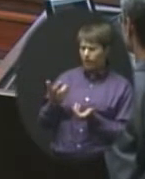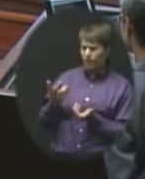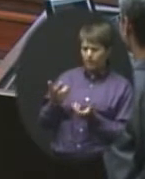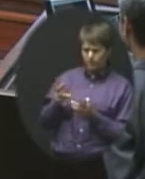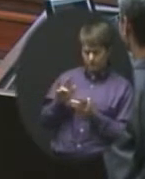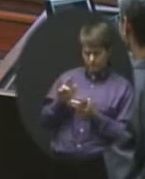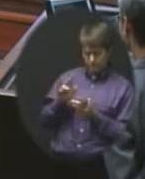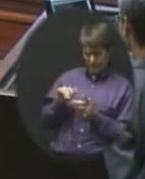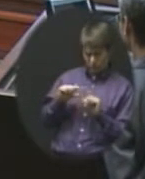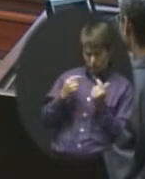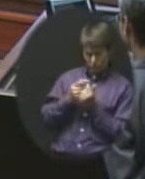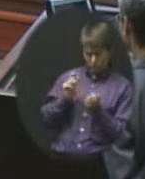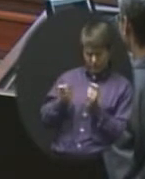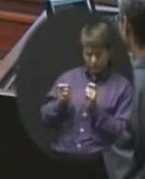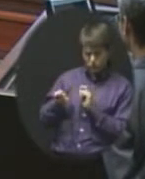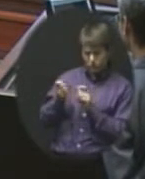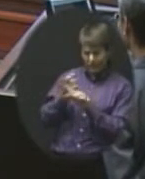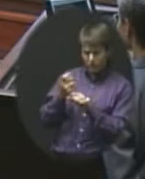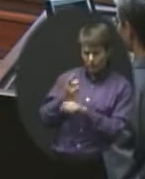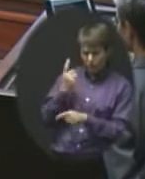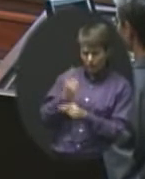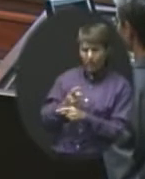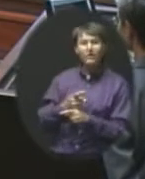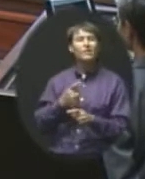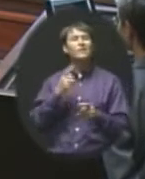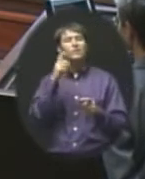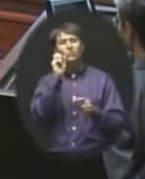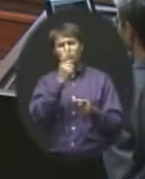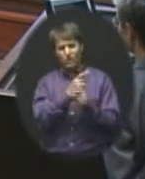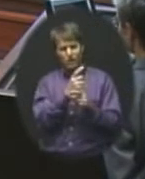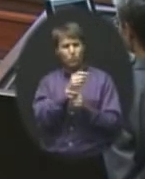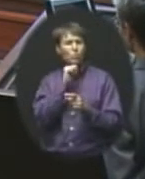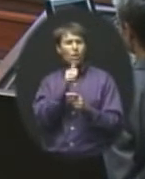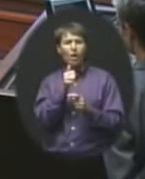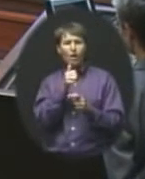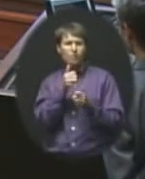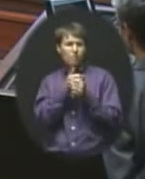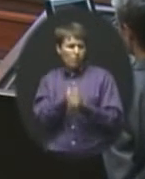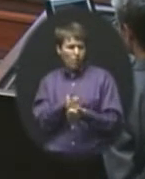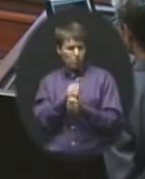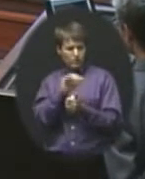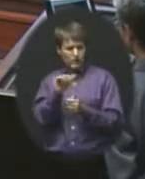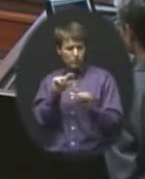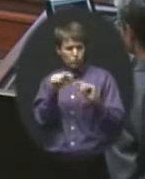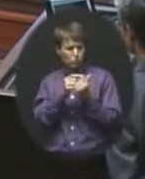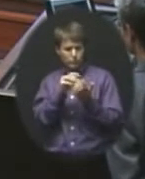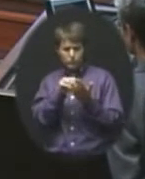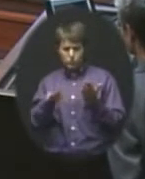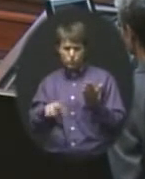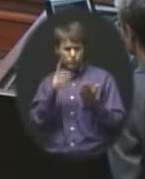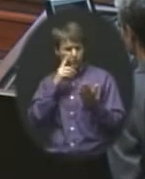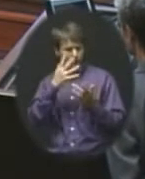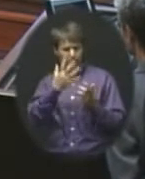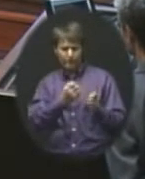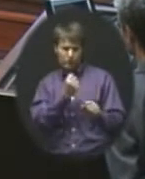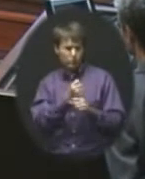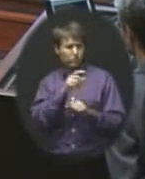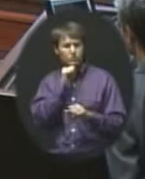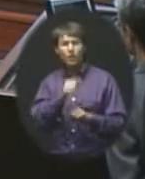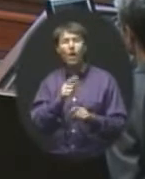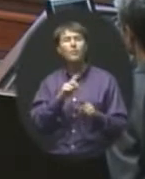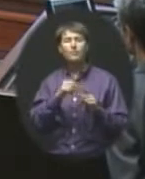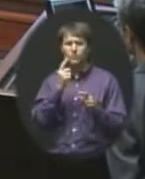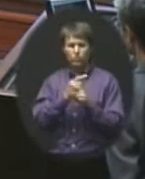that group changes every year, correct? It does, We're not tracking that same group of students for the next 5 years.